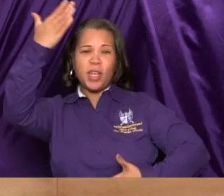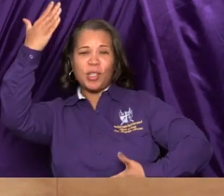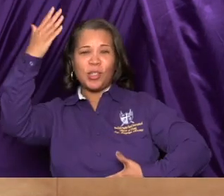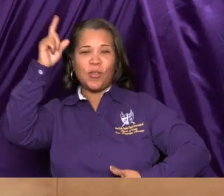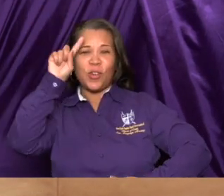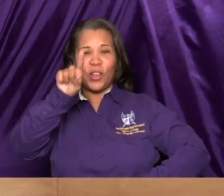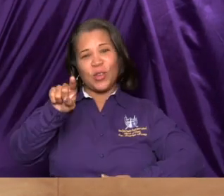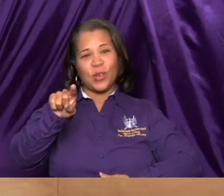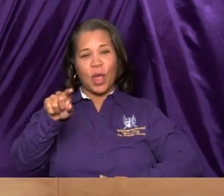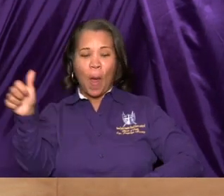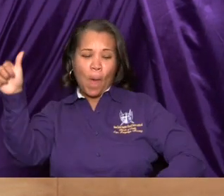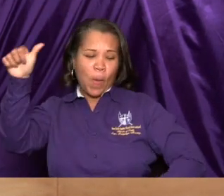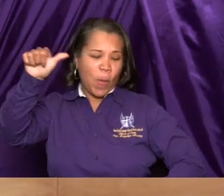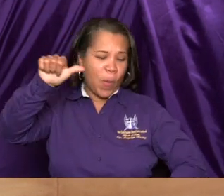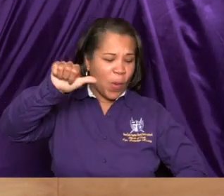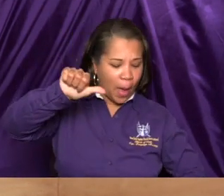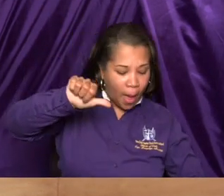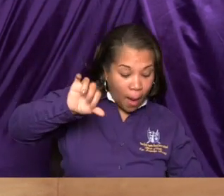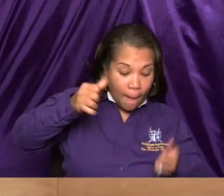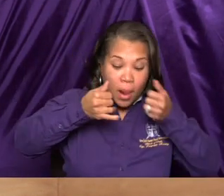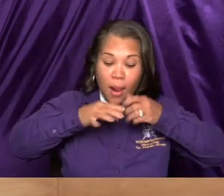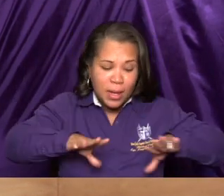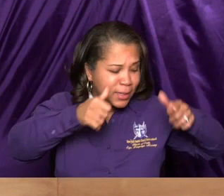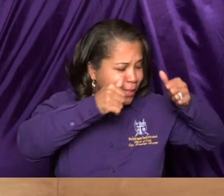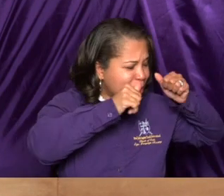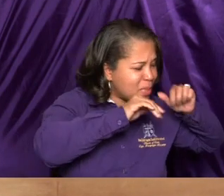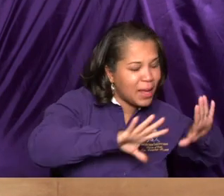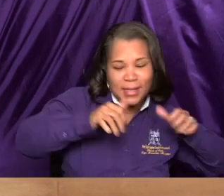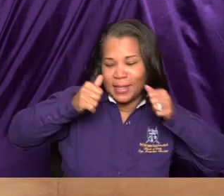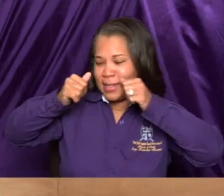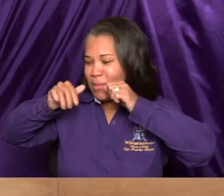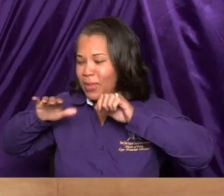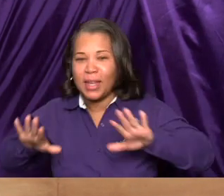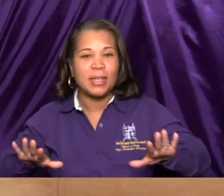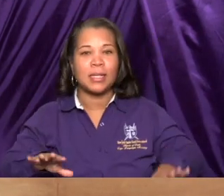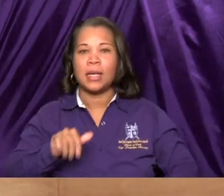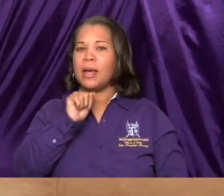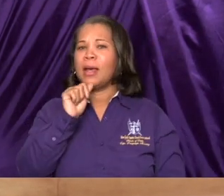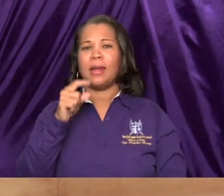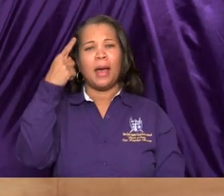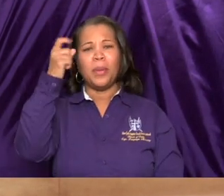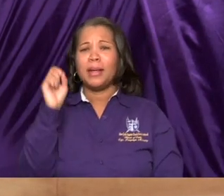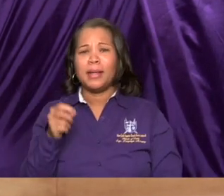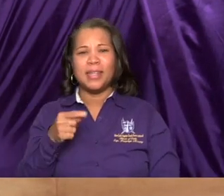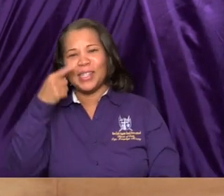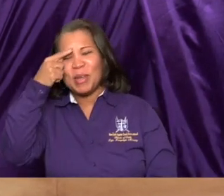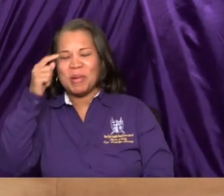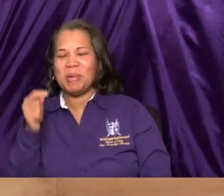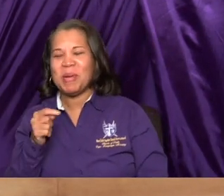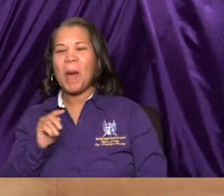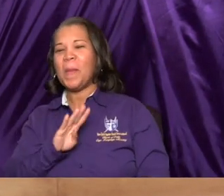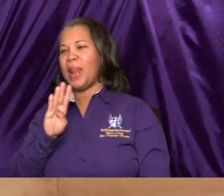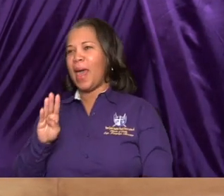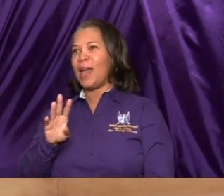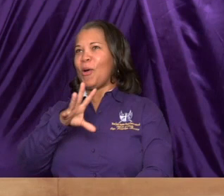will pour out blessings and blessings and blessings and blessings. Not because you're black, not because